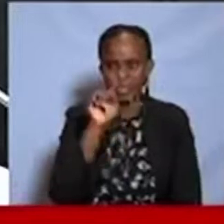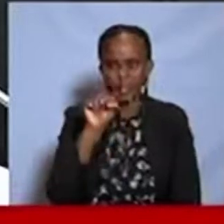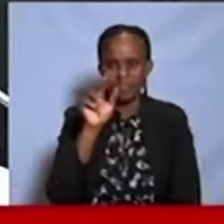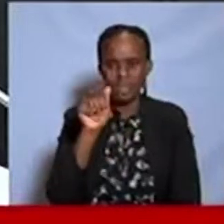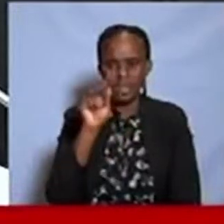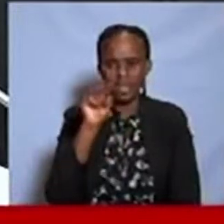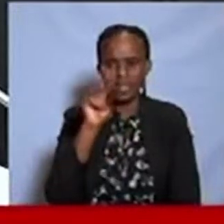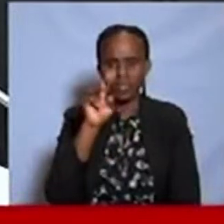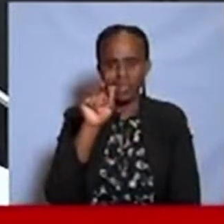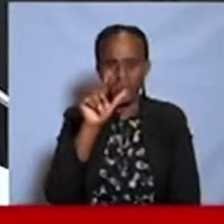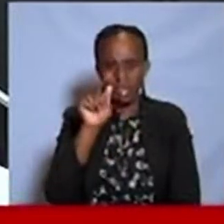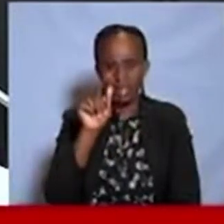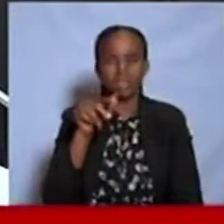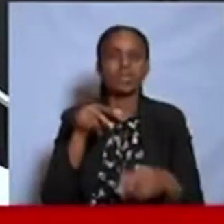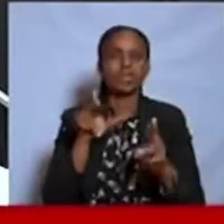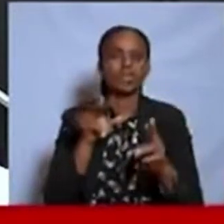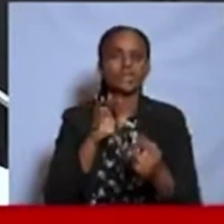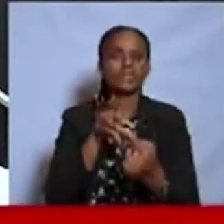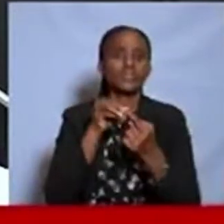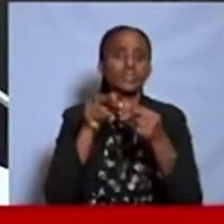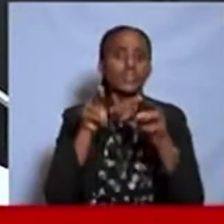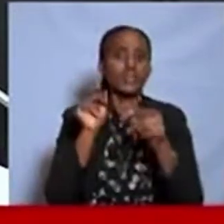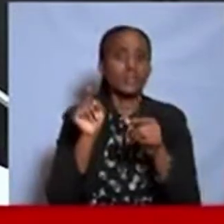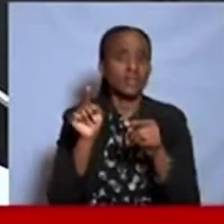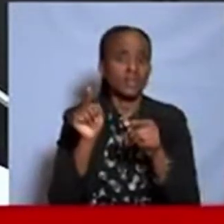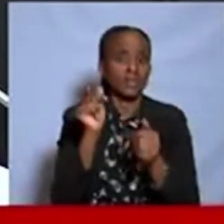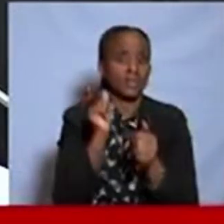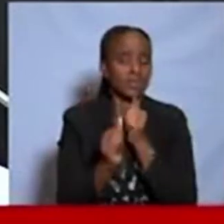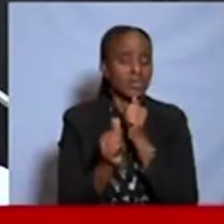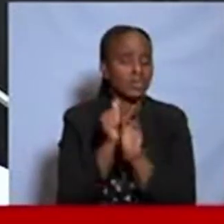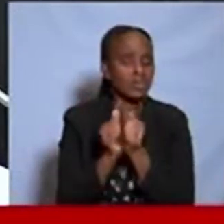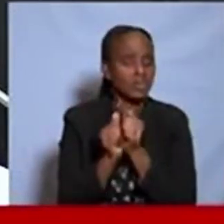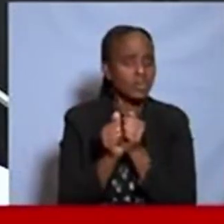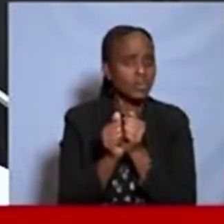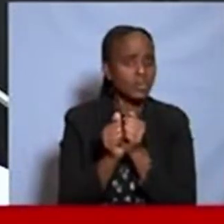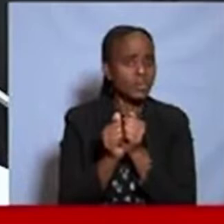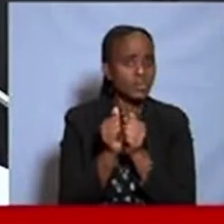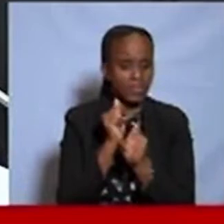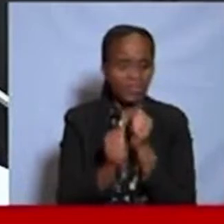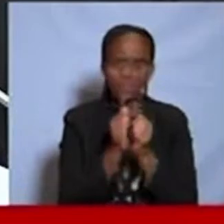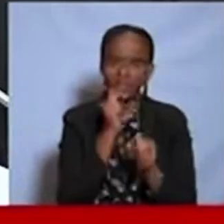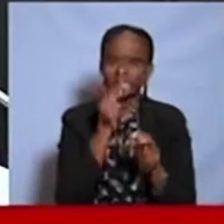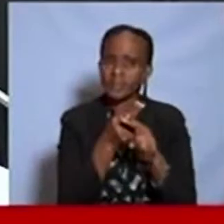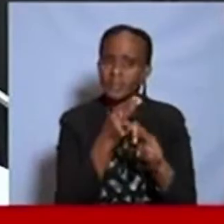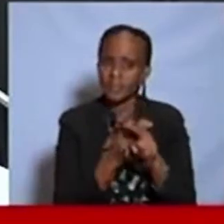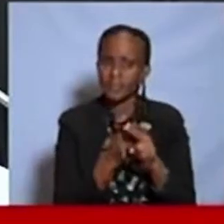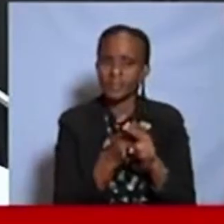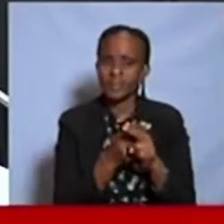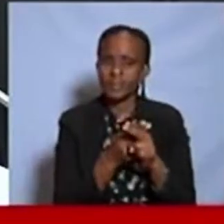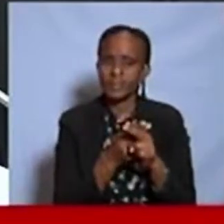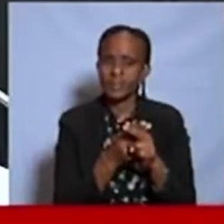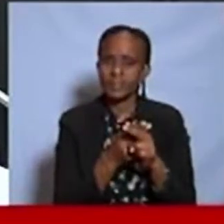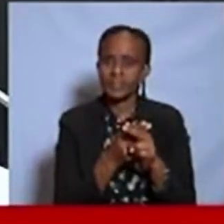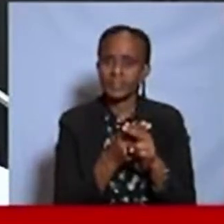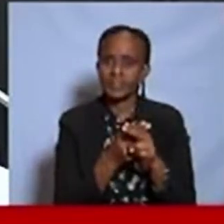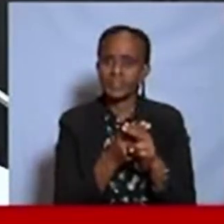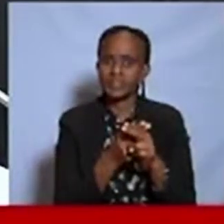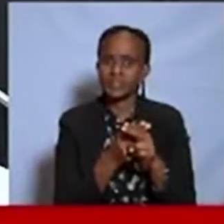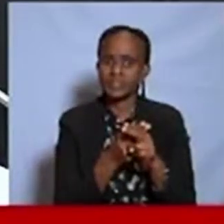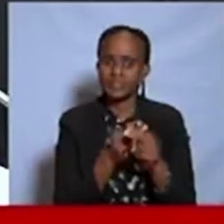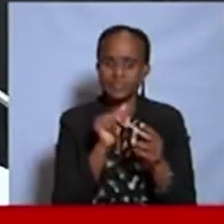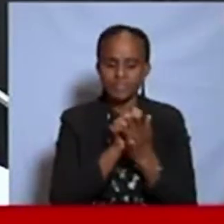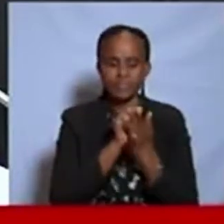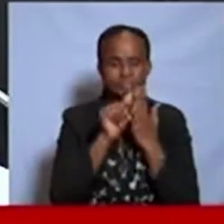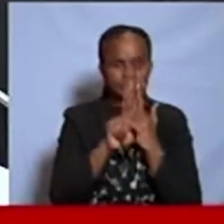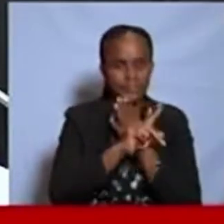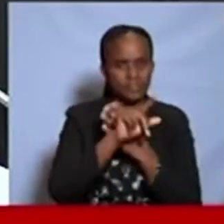Chair, only. And that was which month? That was